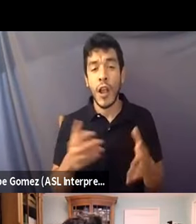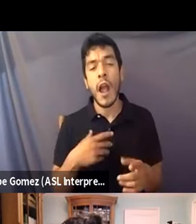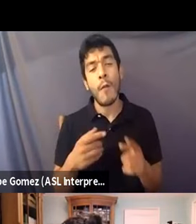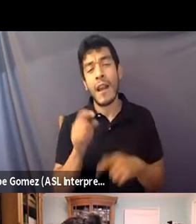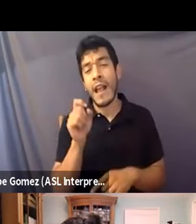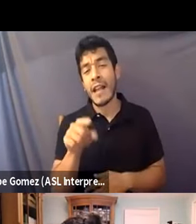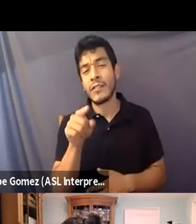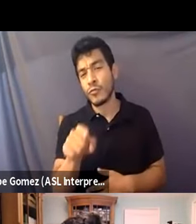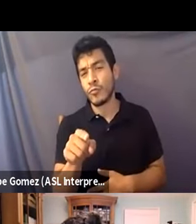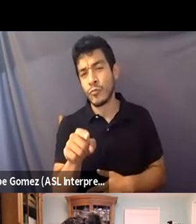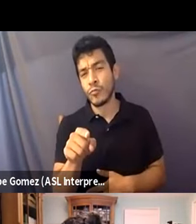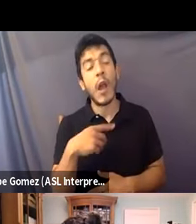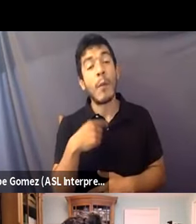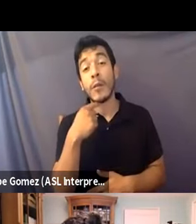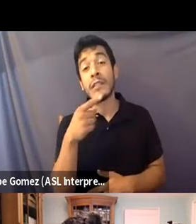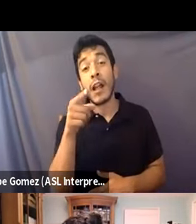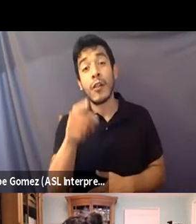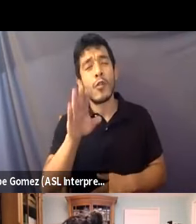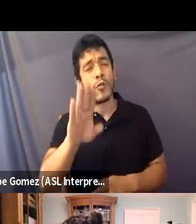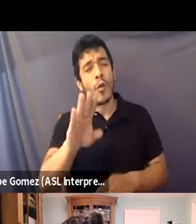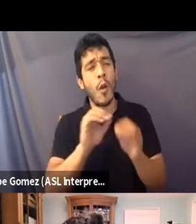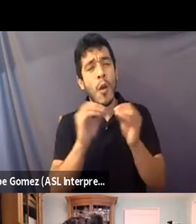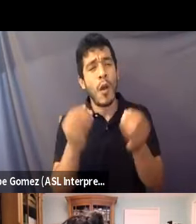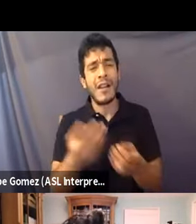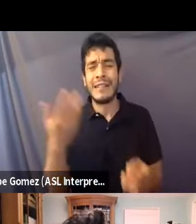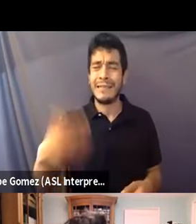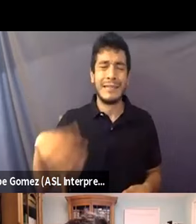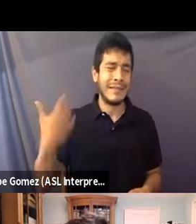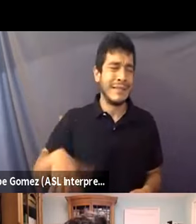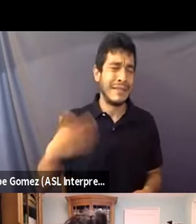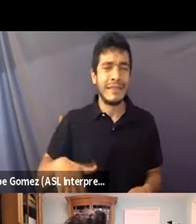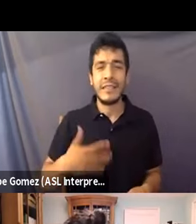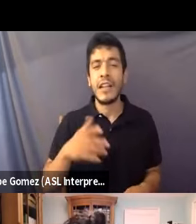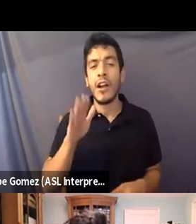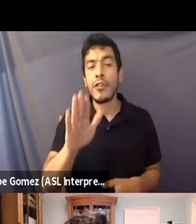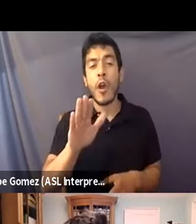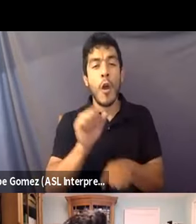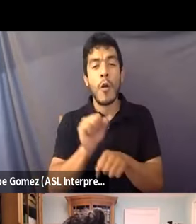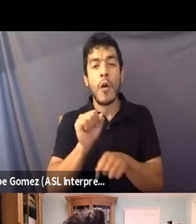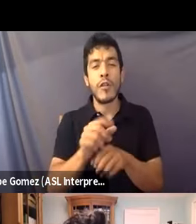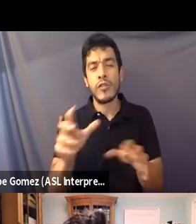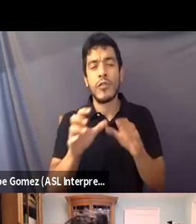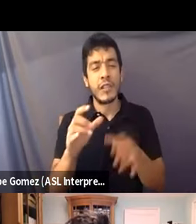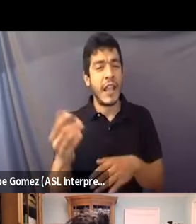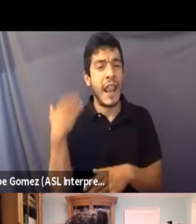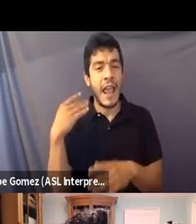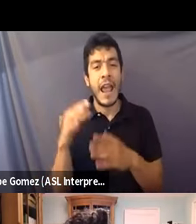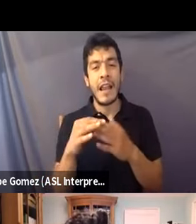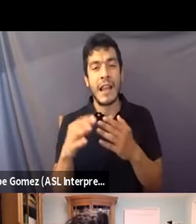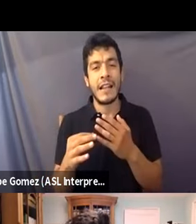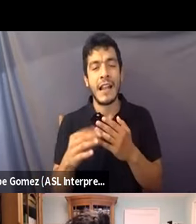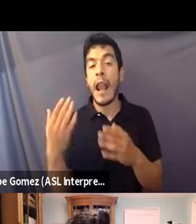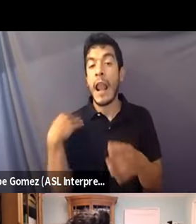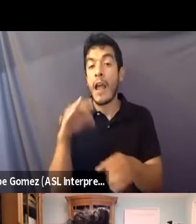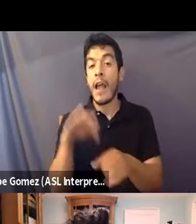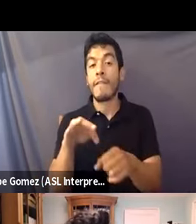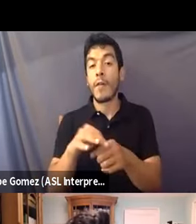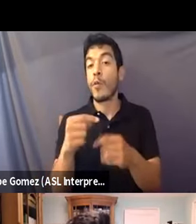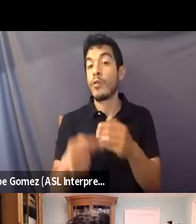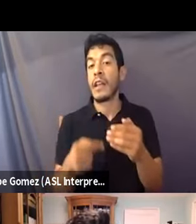like you have been, your organization has been outstanding, that the work that you all did this last election cycle, that most people don't know,